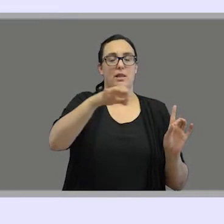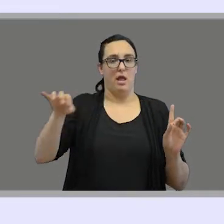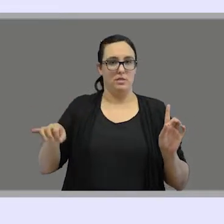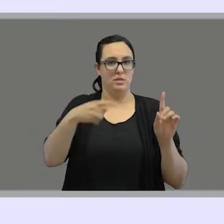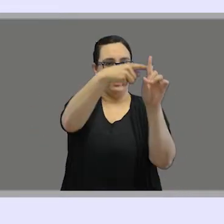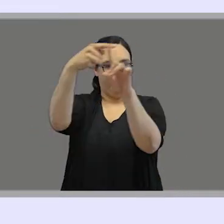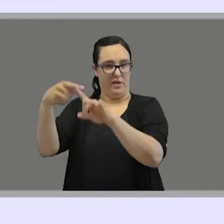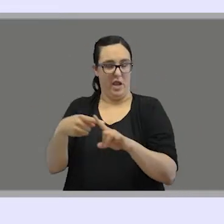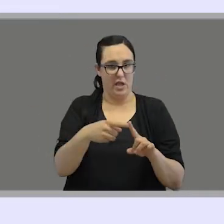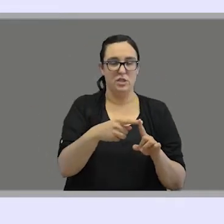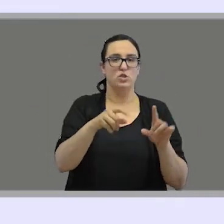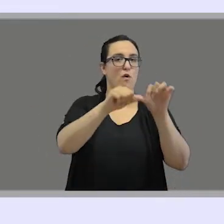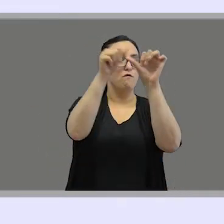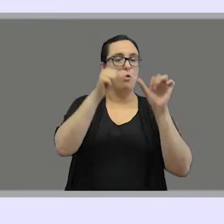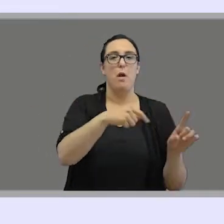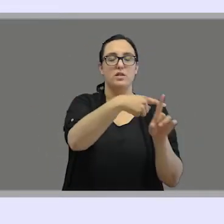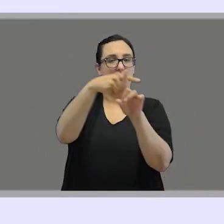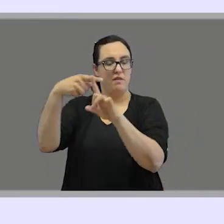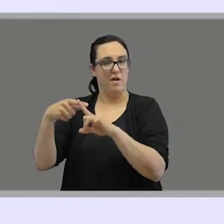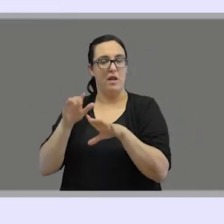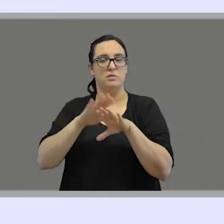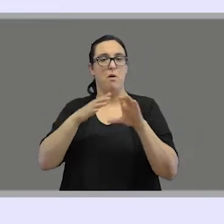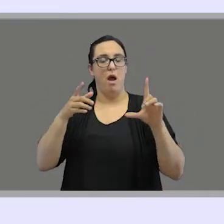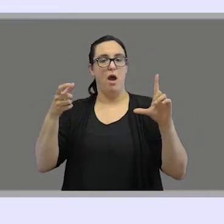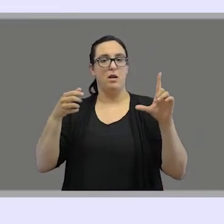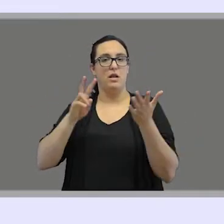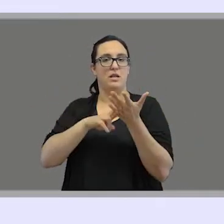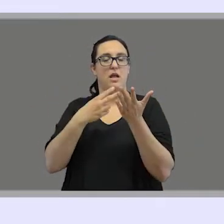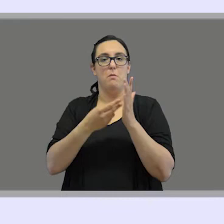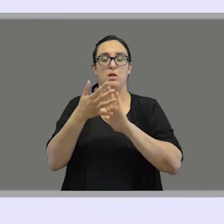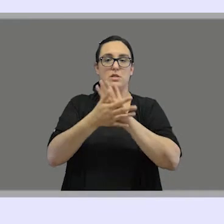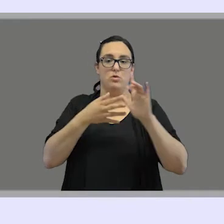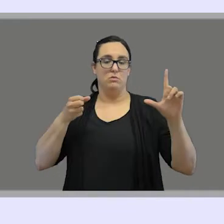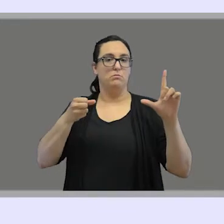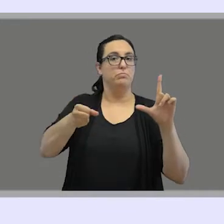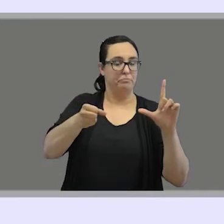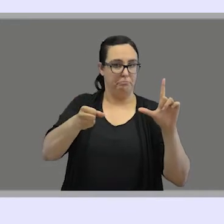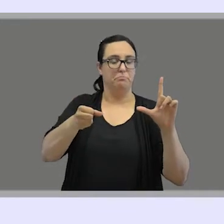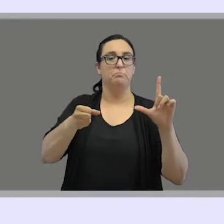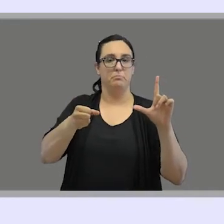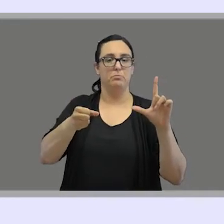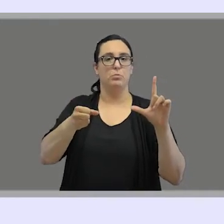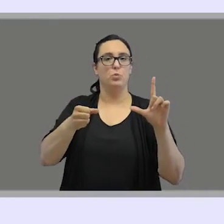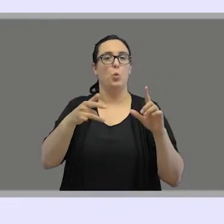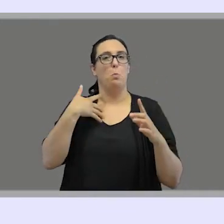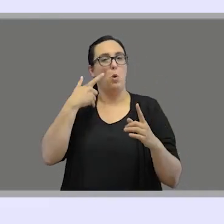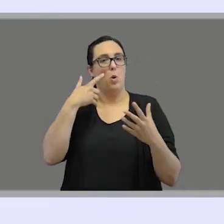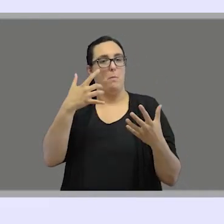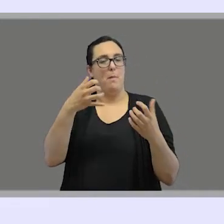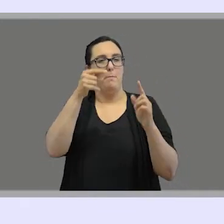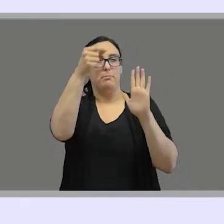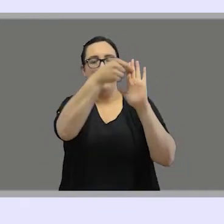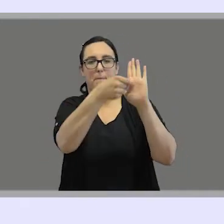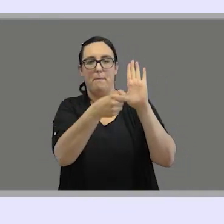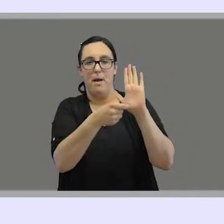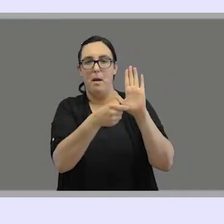these different formats for inserting sign language on screen, and we will point out which of